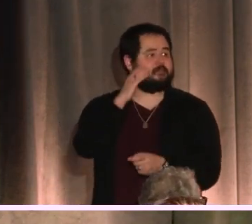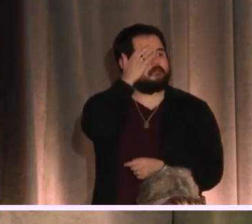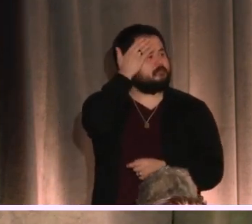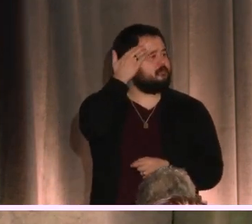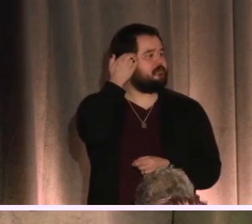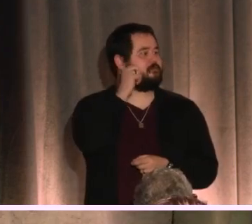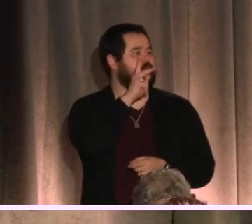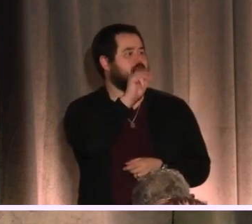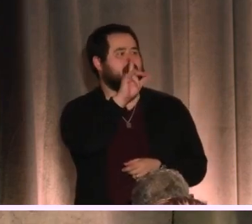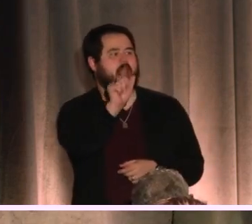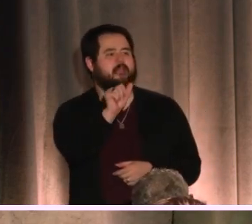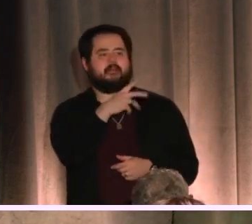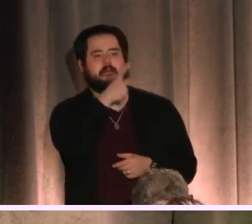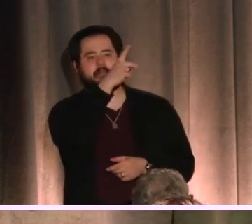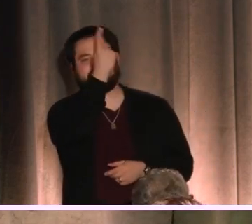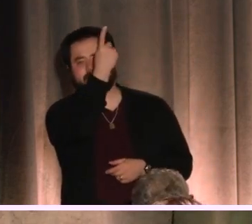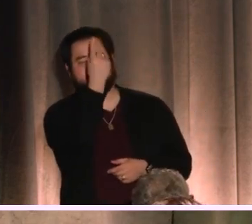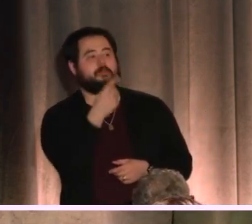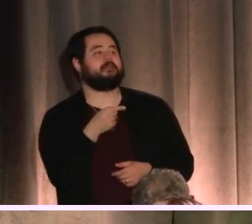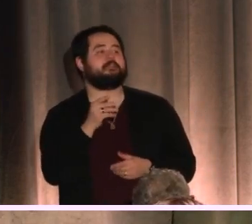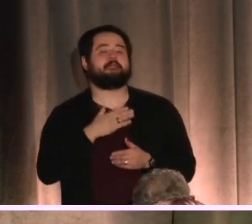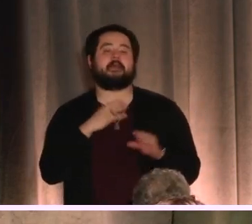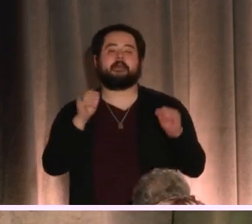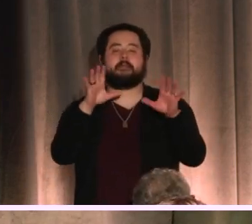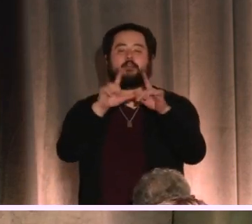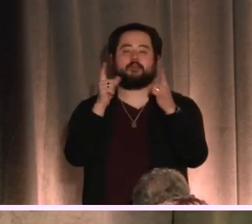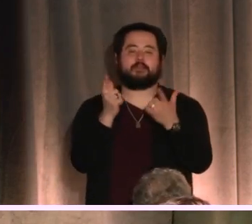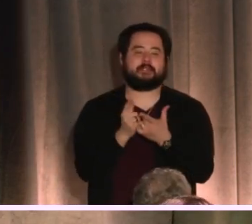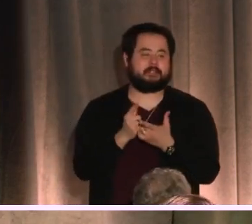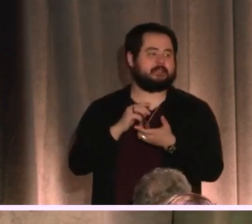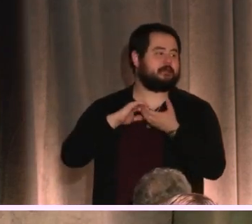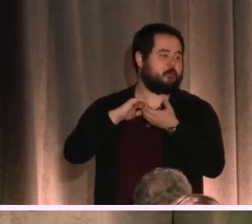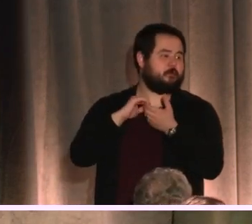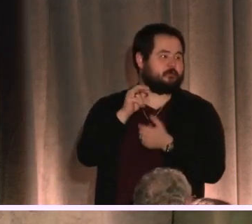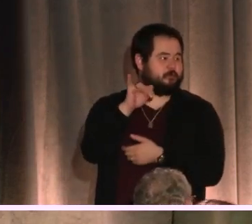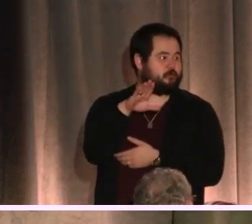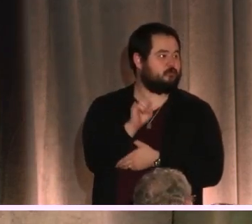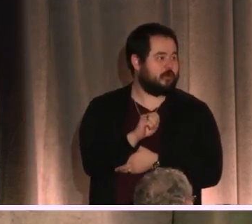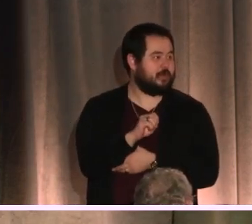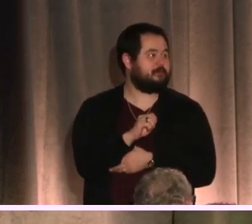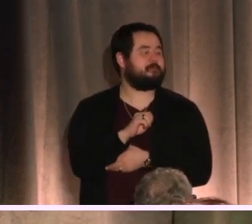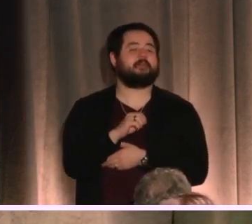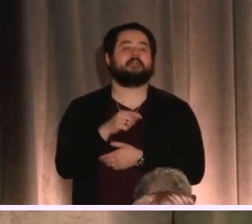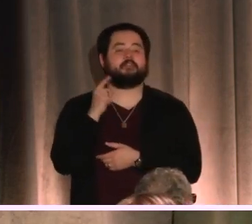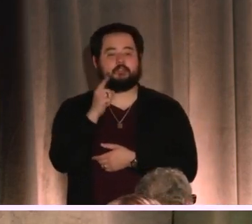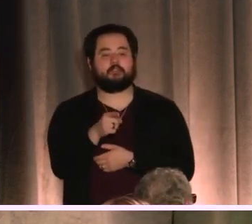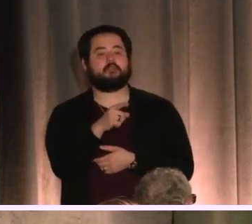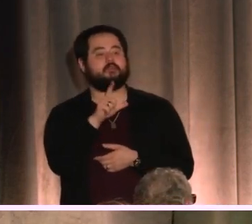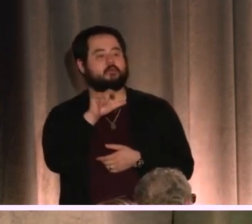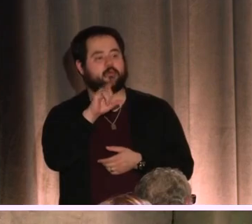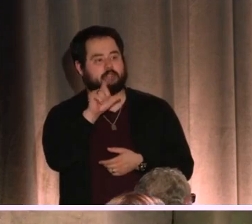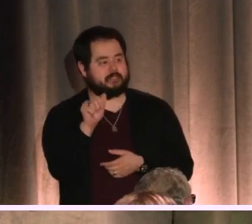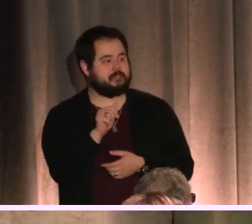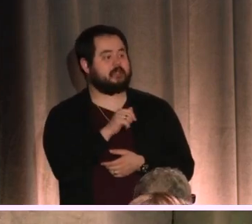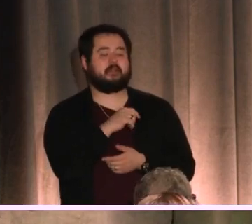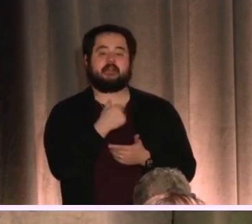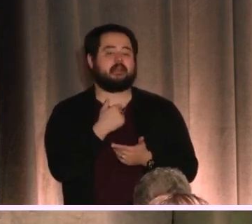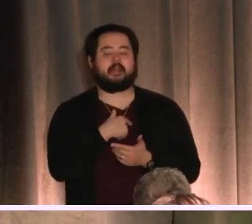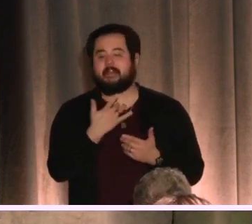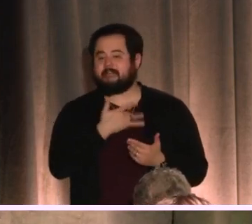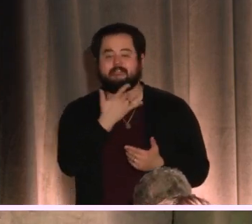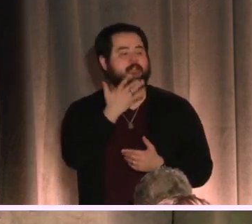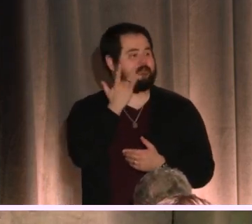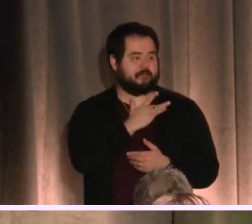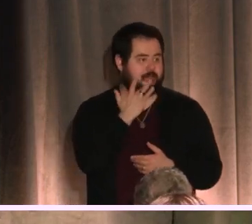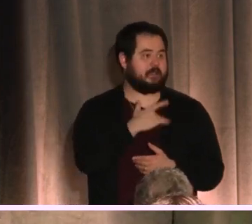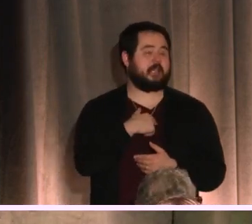Kayla, who's my Miracle League partner in crime, who alongside you and Lisa Carlisle, I feel very lucky to be